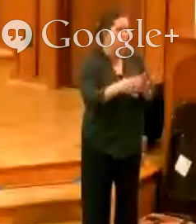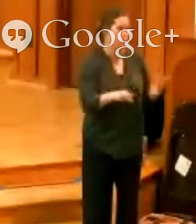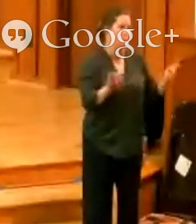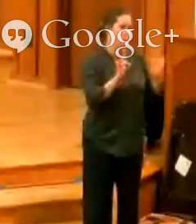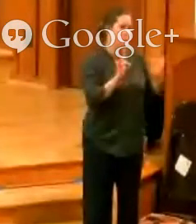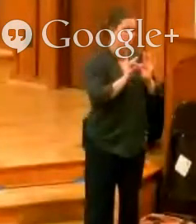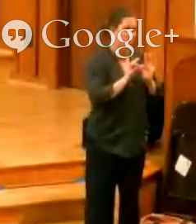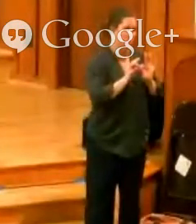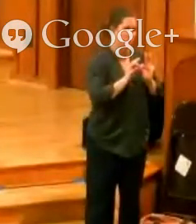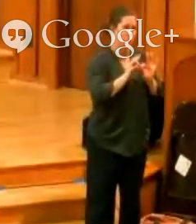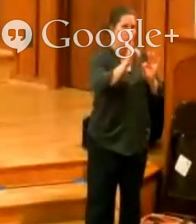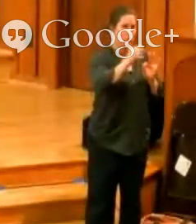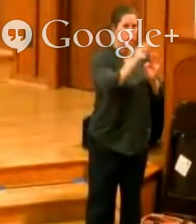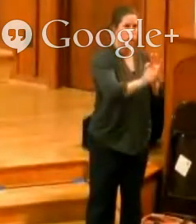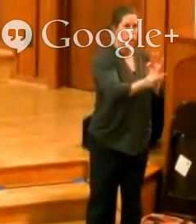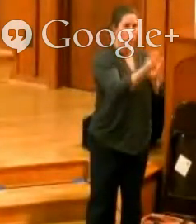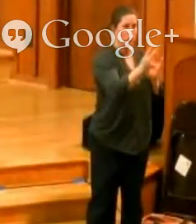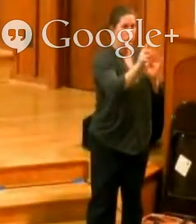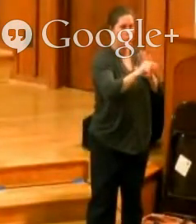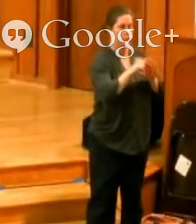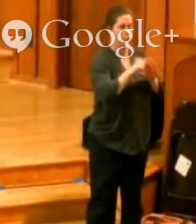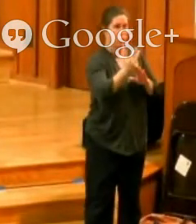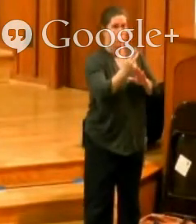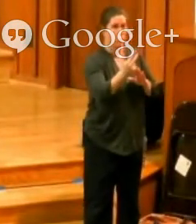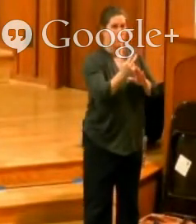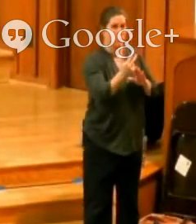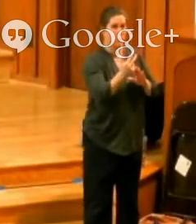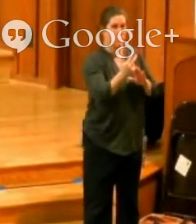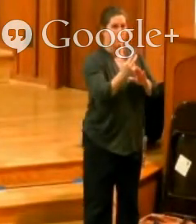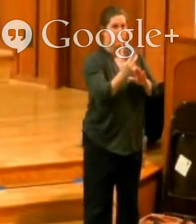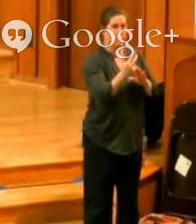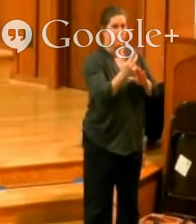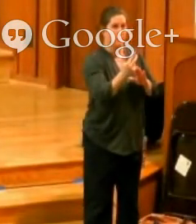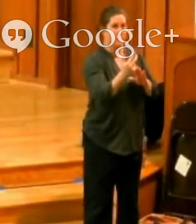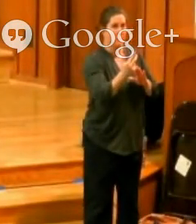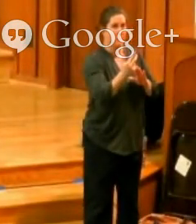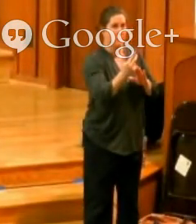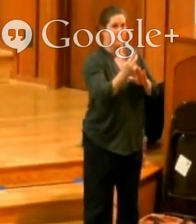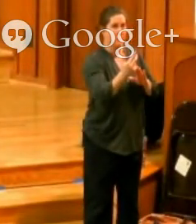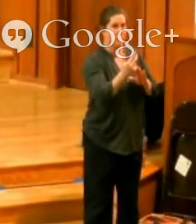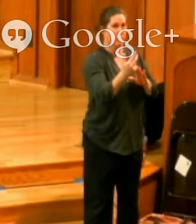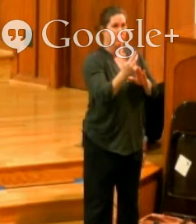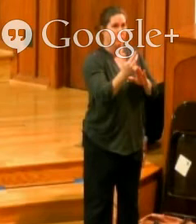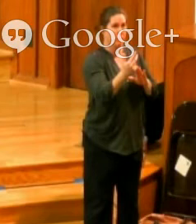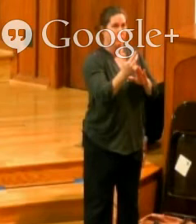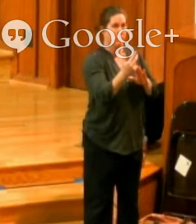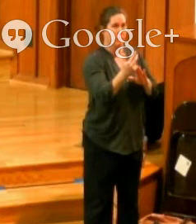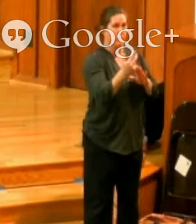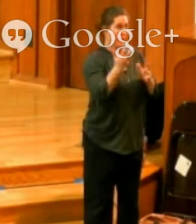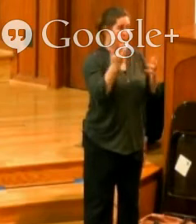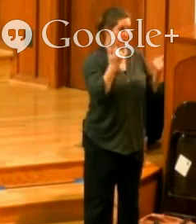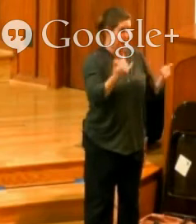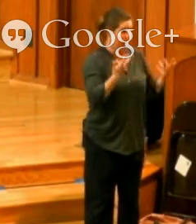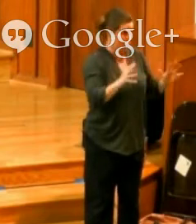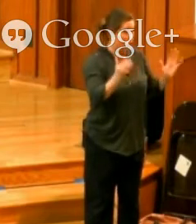chapter 2, verse 3 says. It says, Now by this we know that we know him if we keep his what?